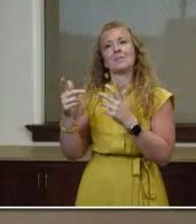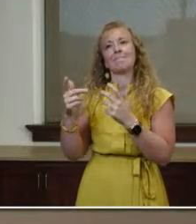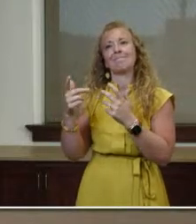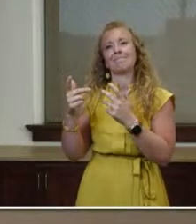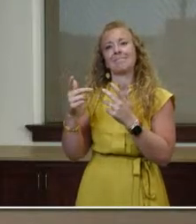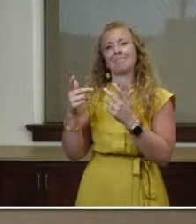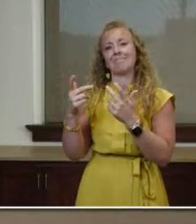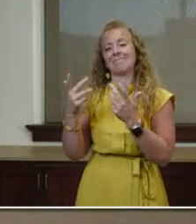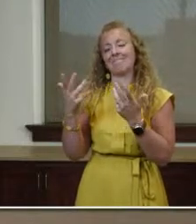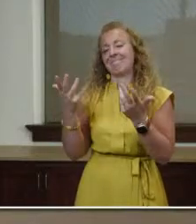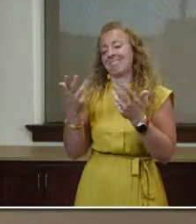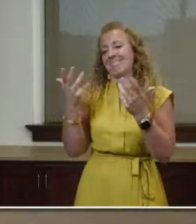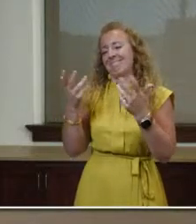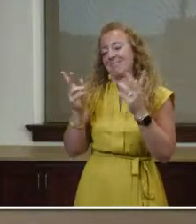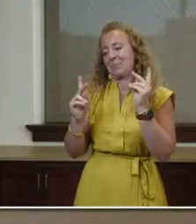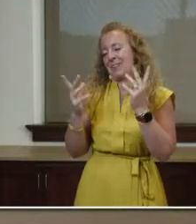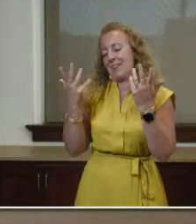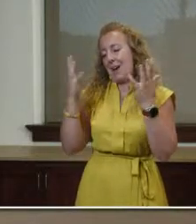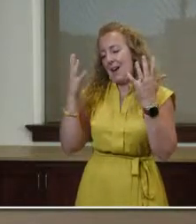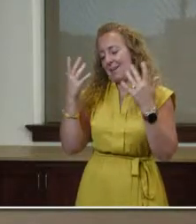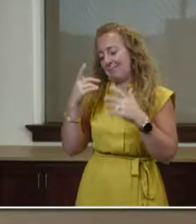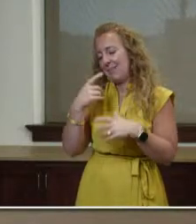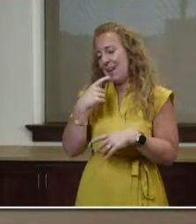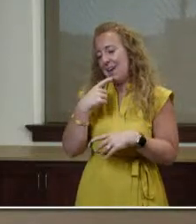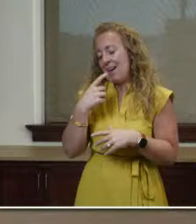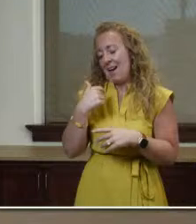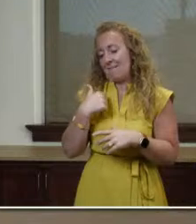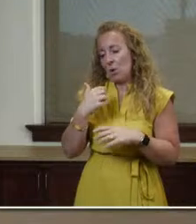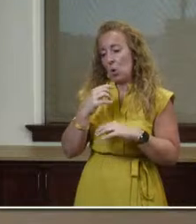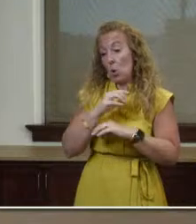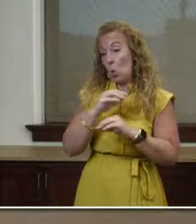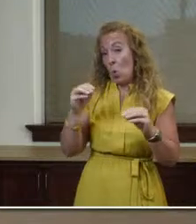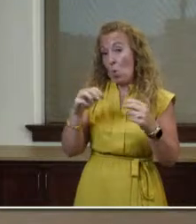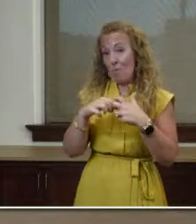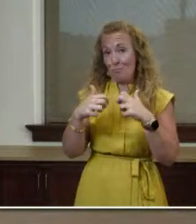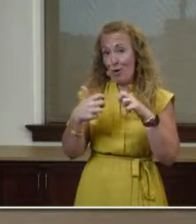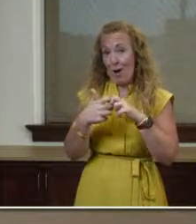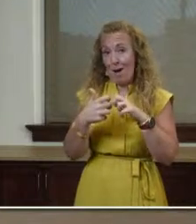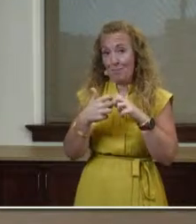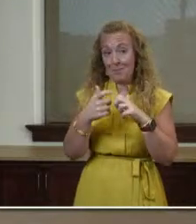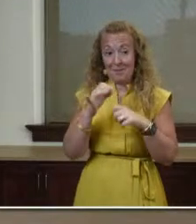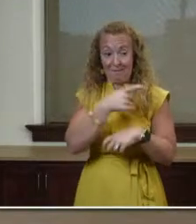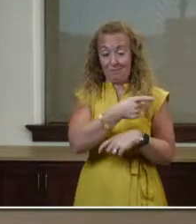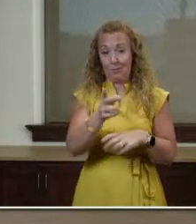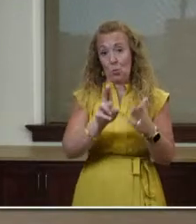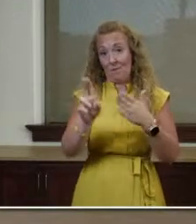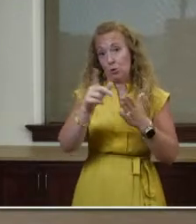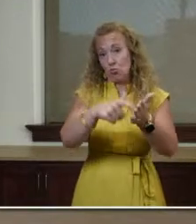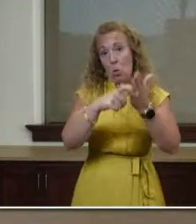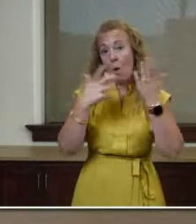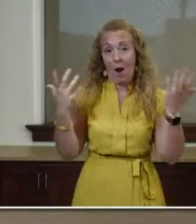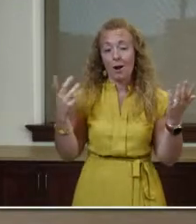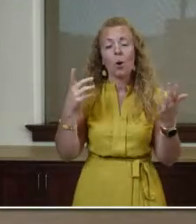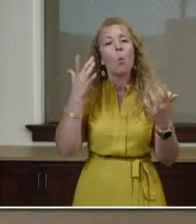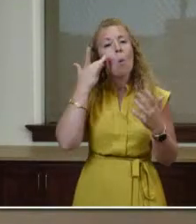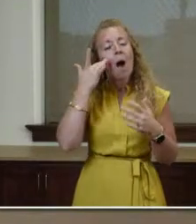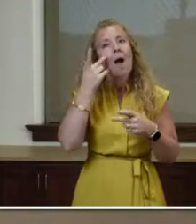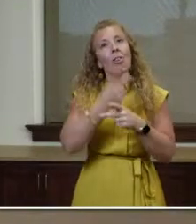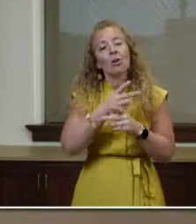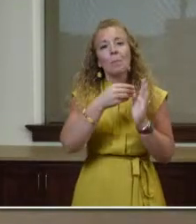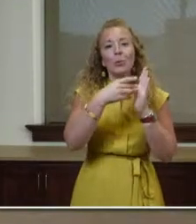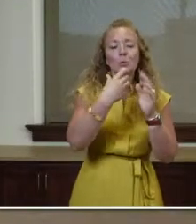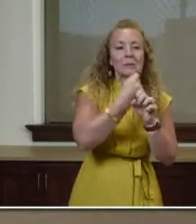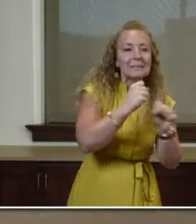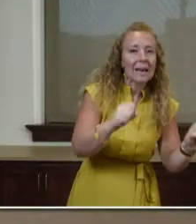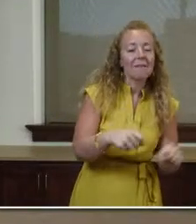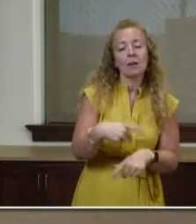same category. So I certainly have no problem with the universities requiring that, because they're trying to keep their students safe, they're